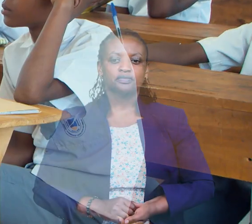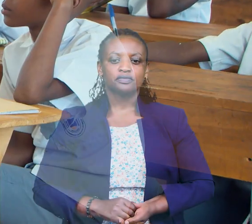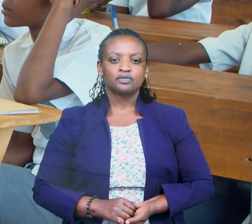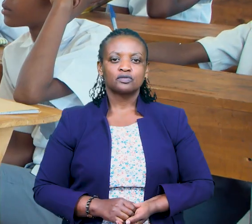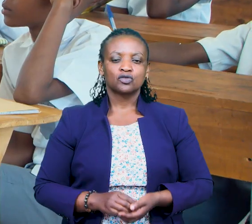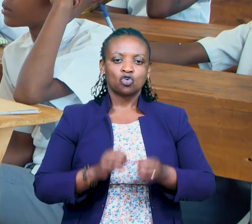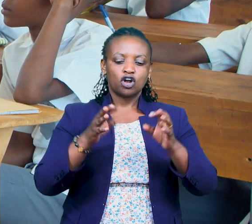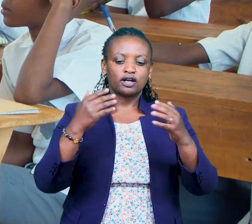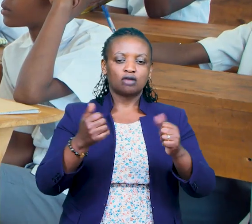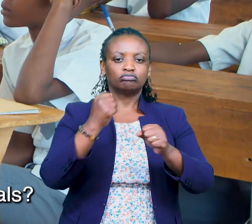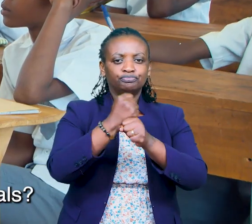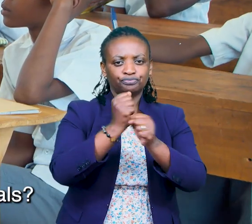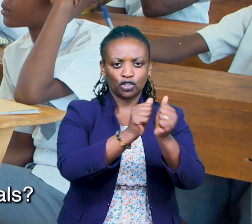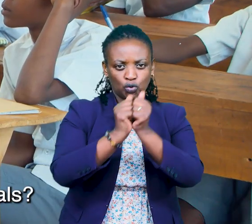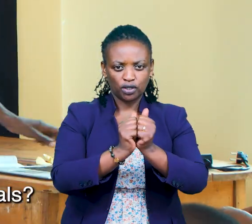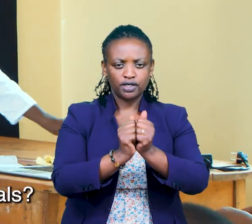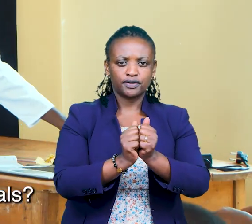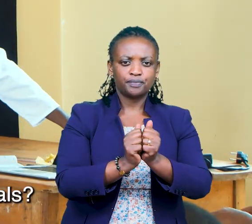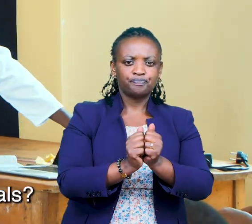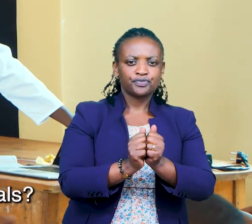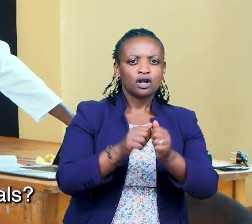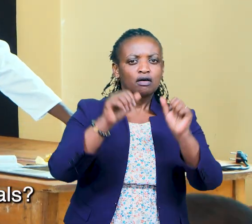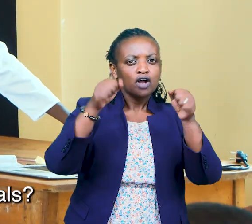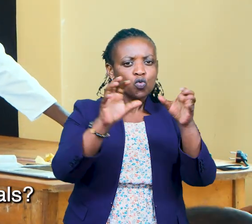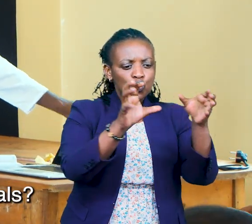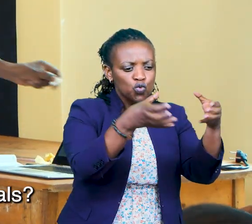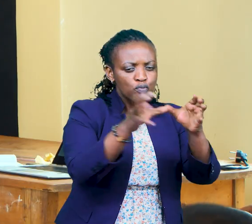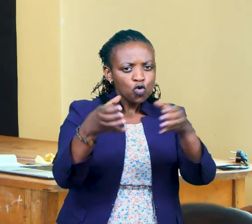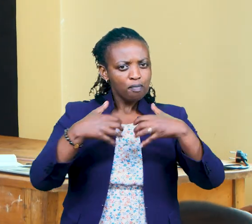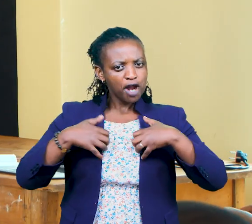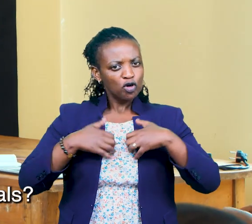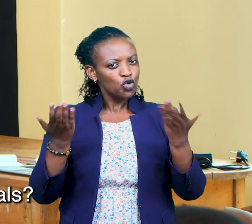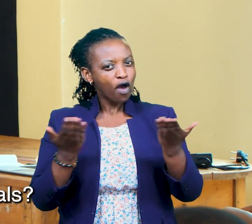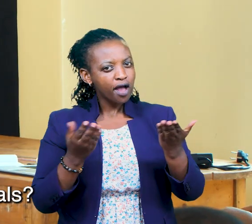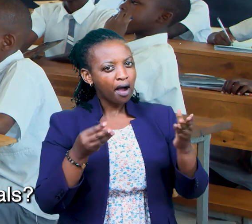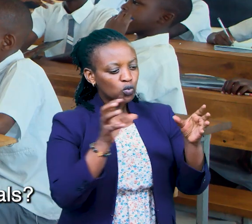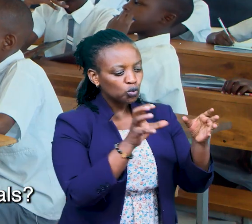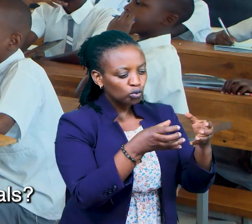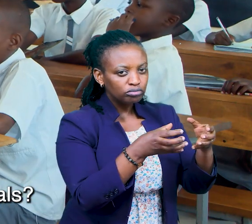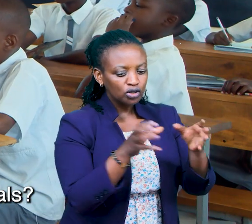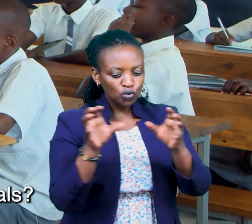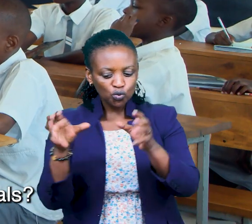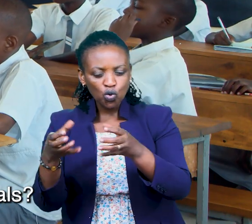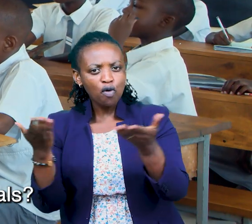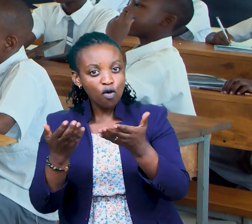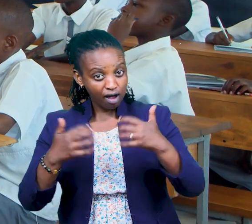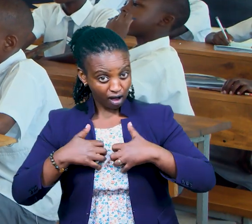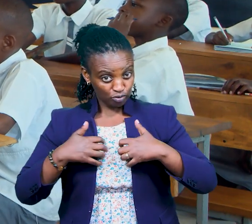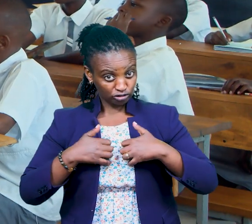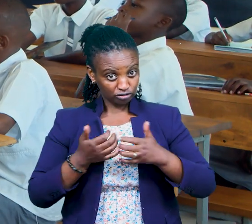Let's go together. How were you able to group these animals? How were you able to group these